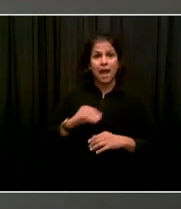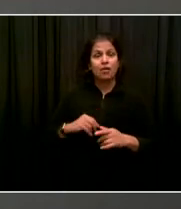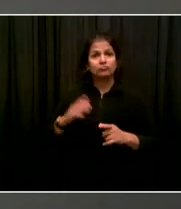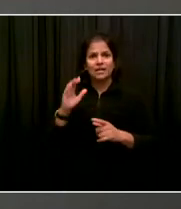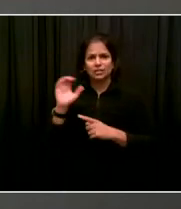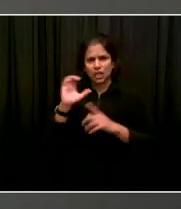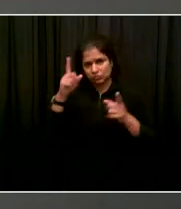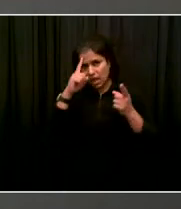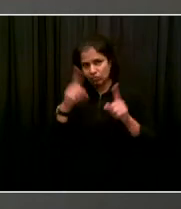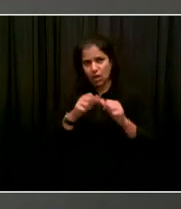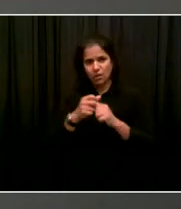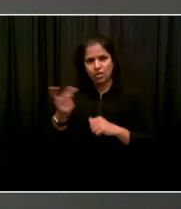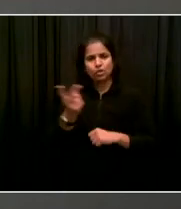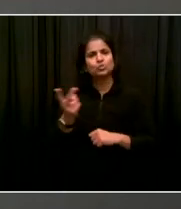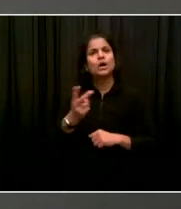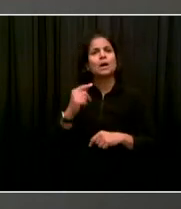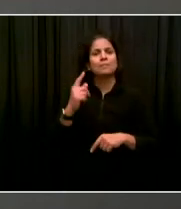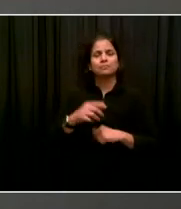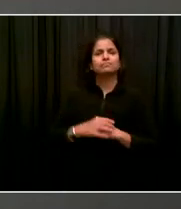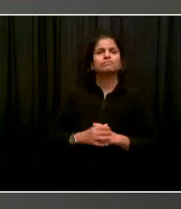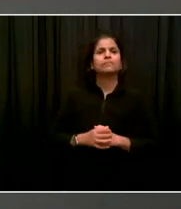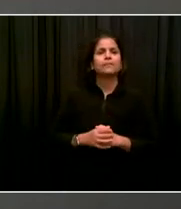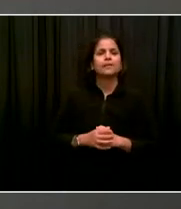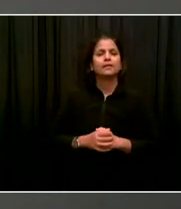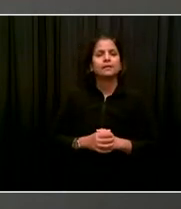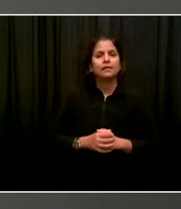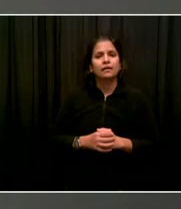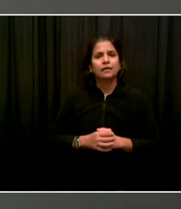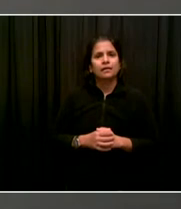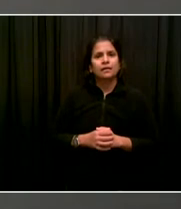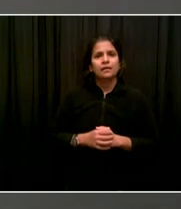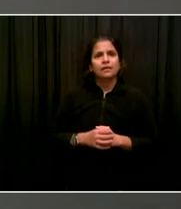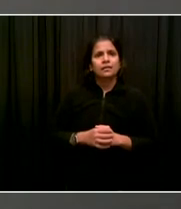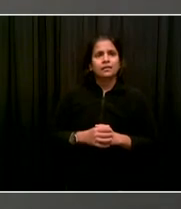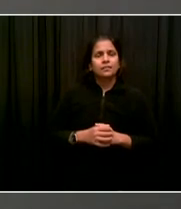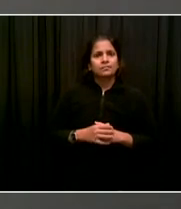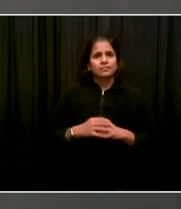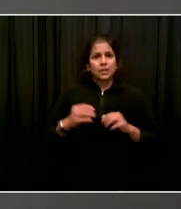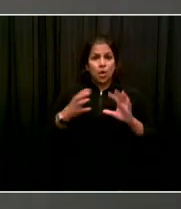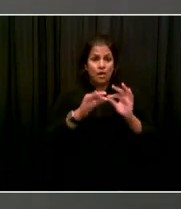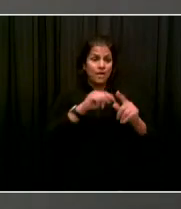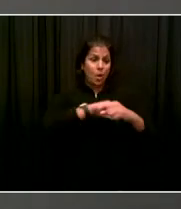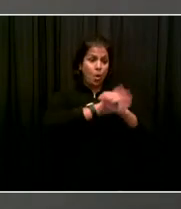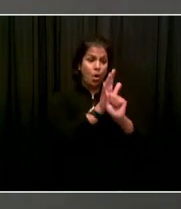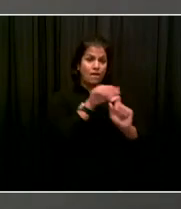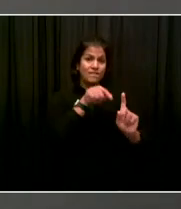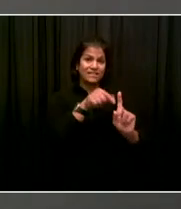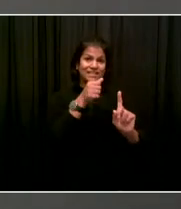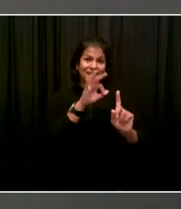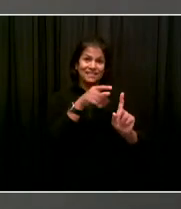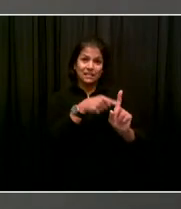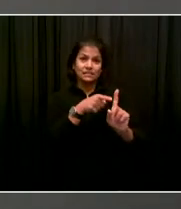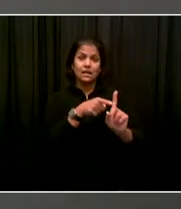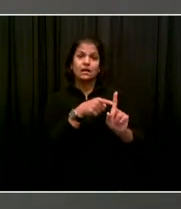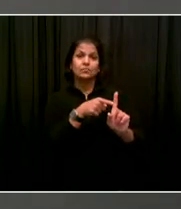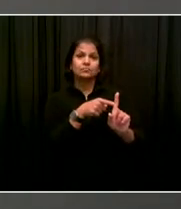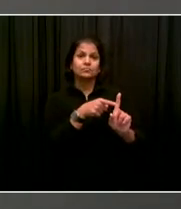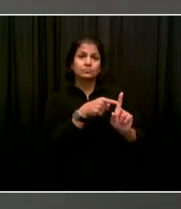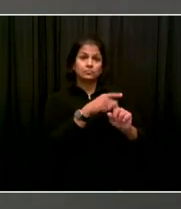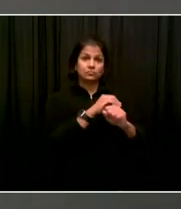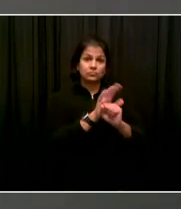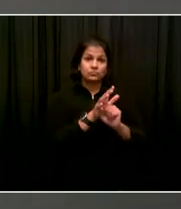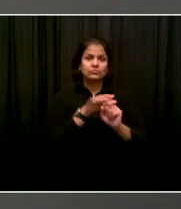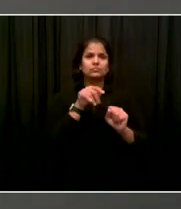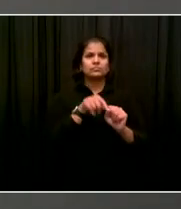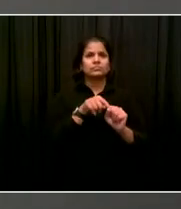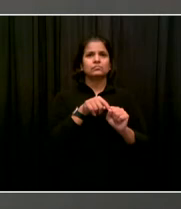said, but I'll talk a little bit about the virus itself. The virus will always make